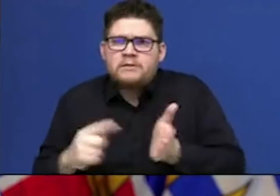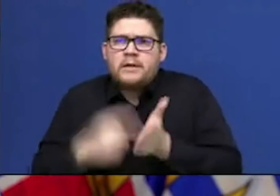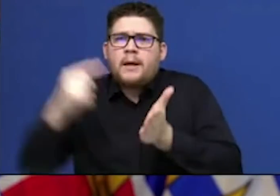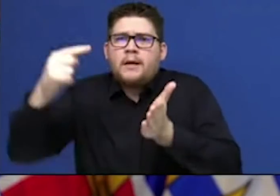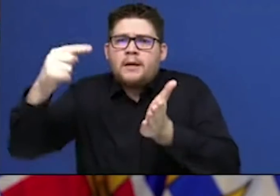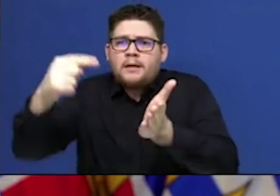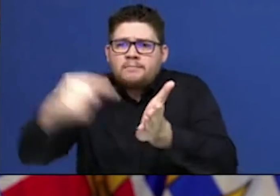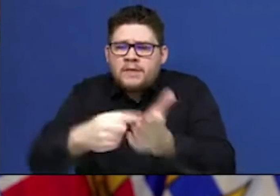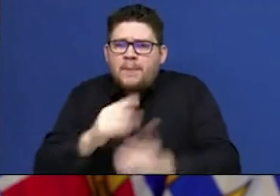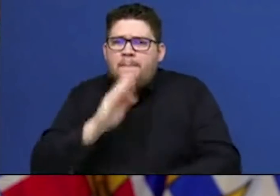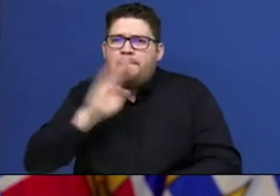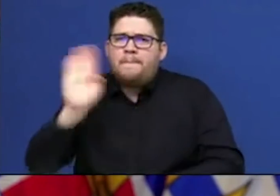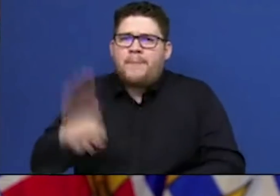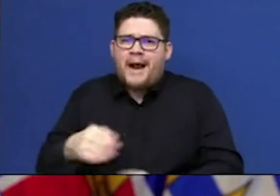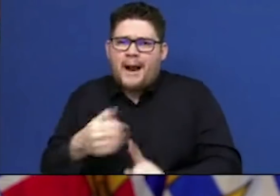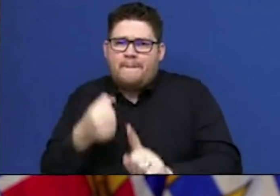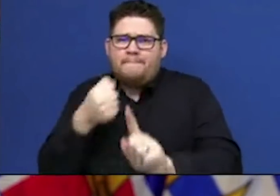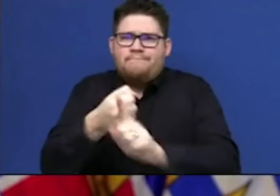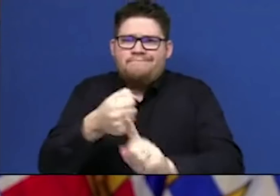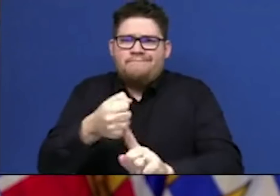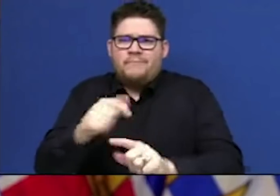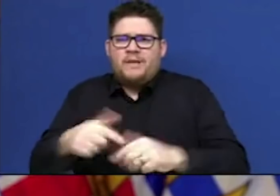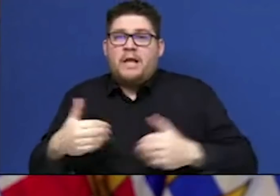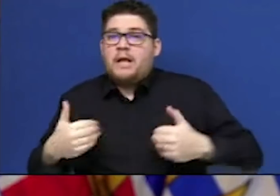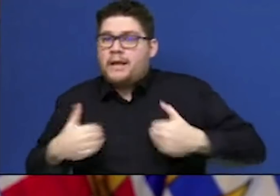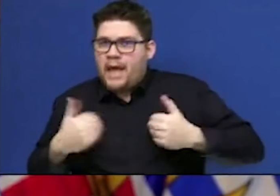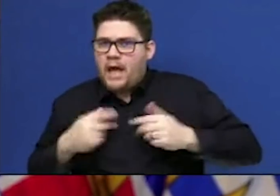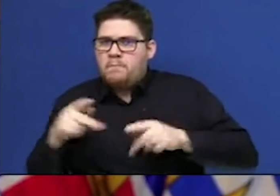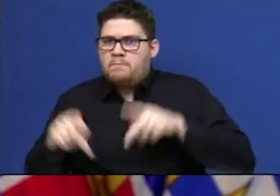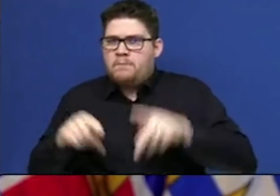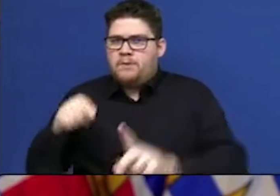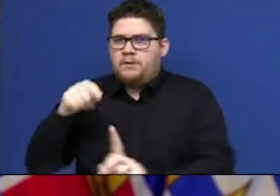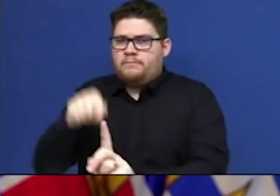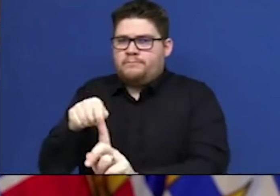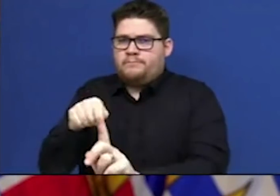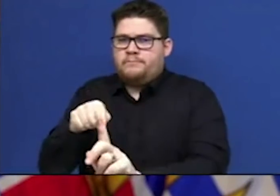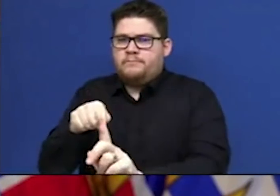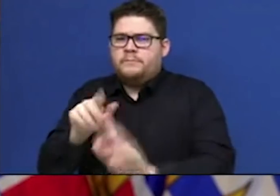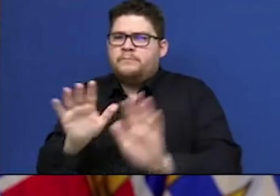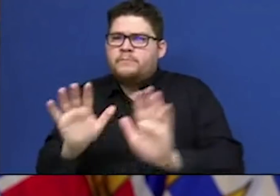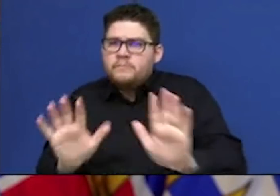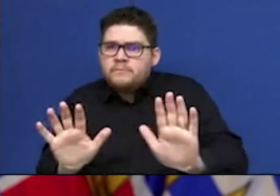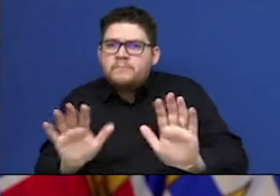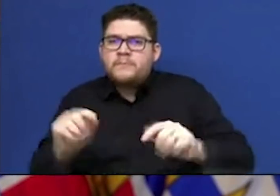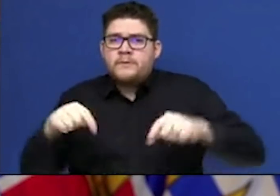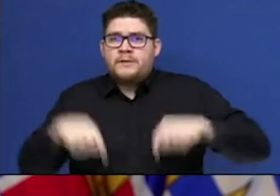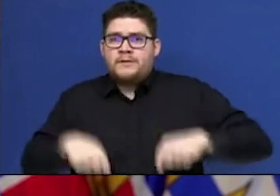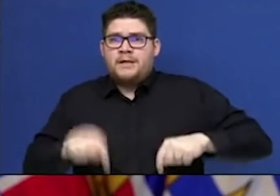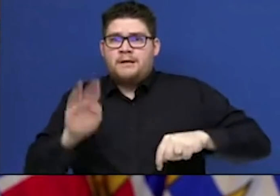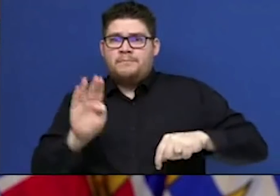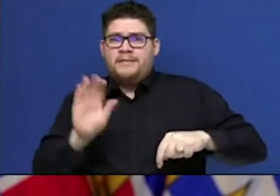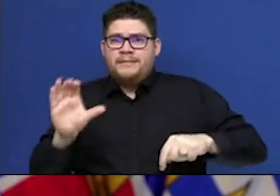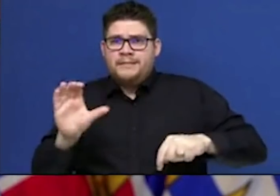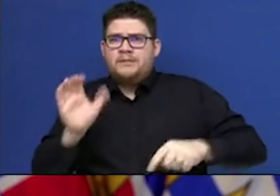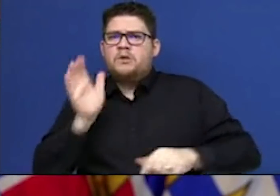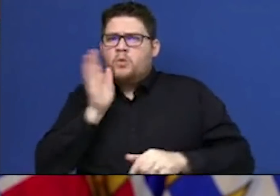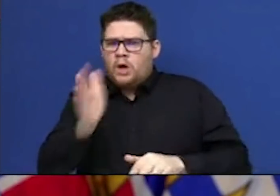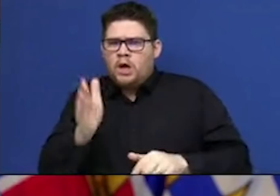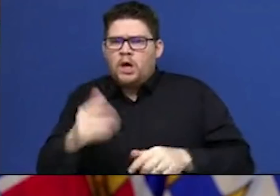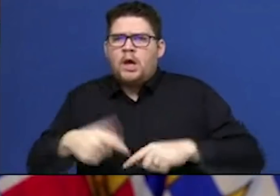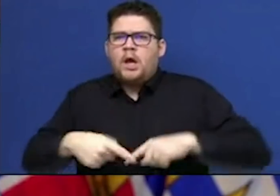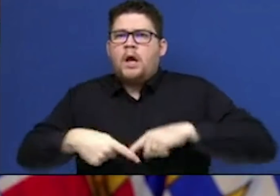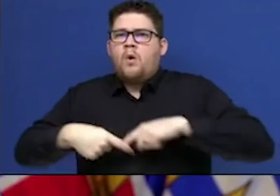precaution of suspending the use of this vaccine for people who are under age 55 for the next few days.